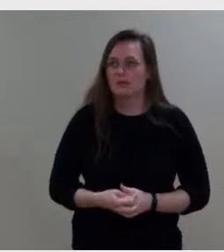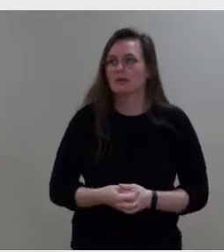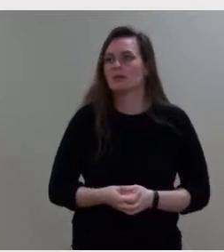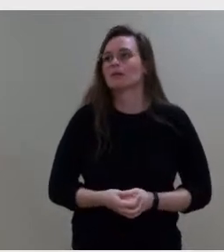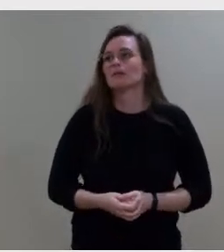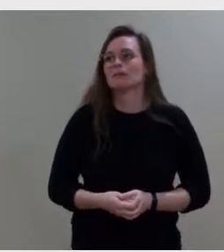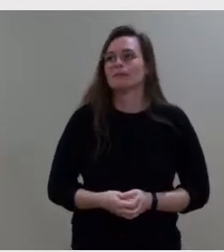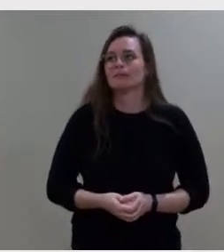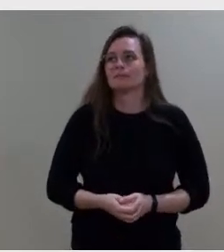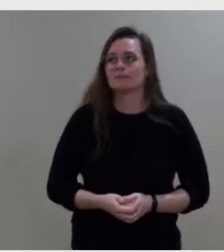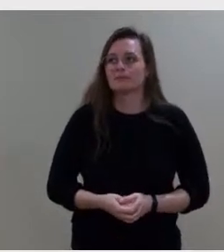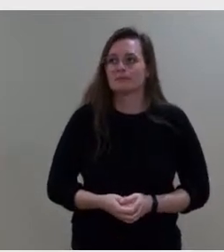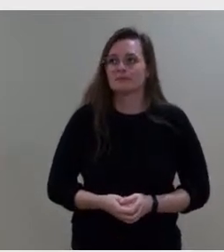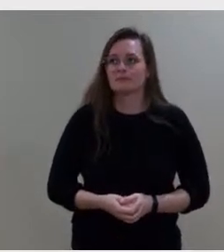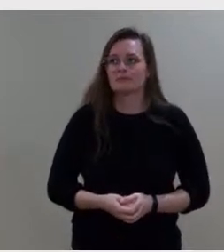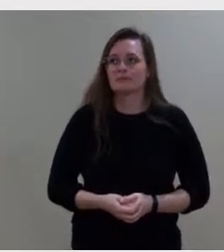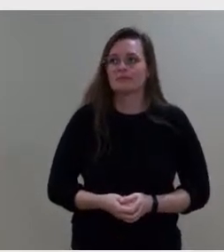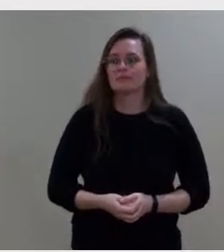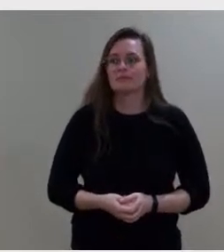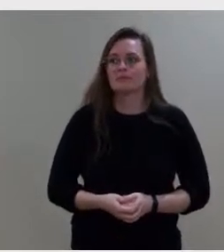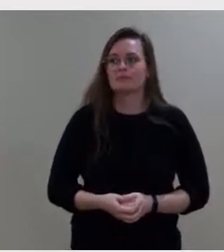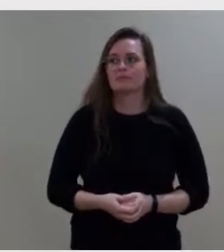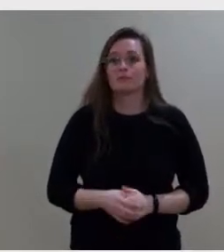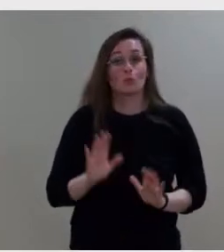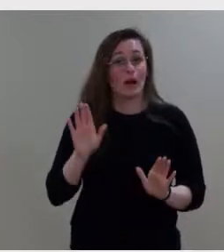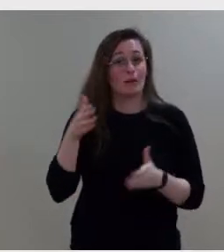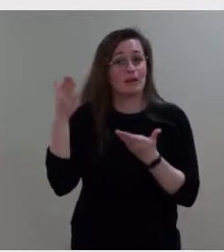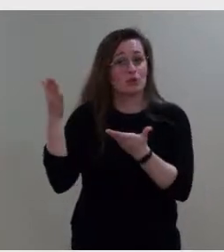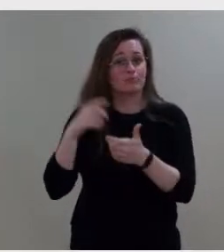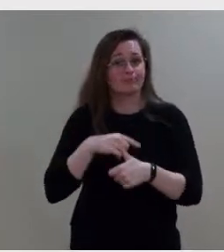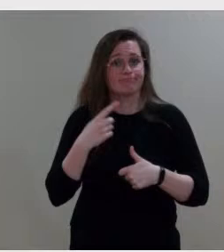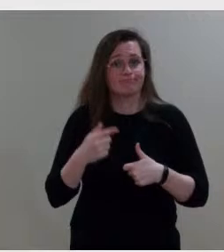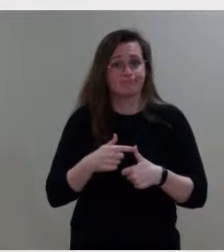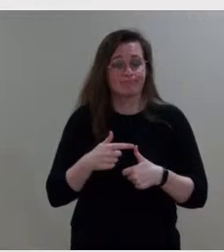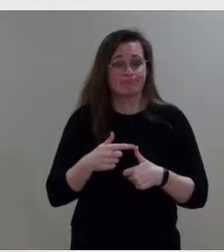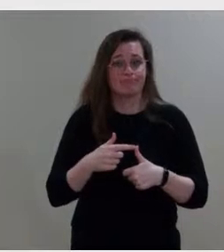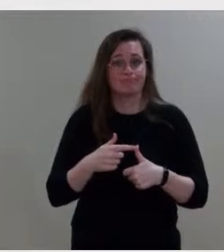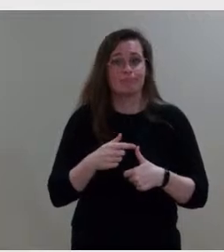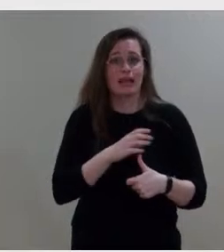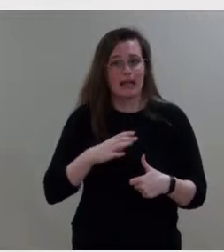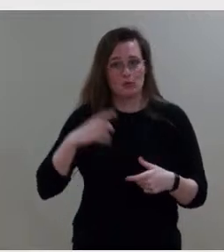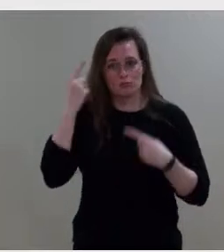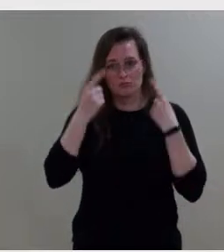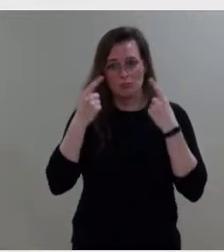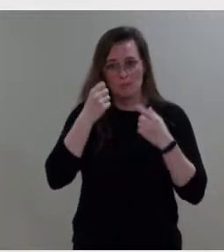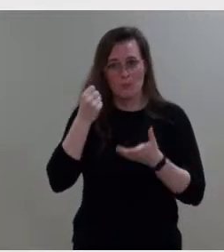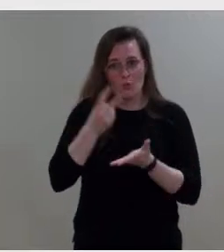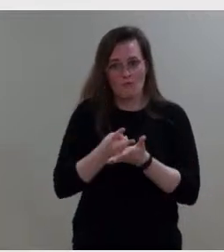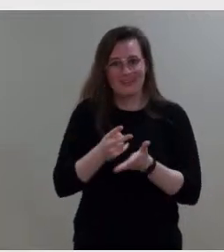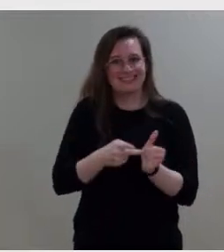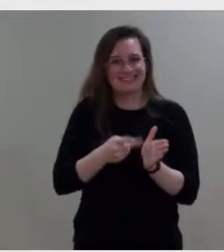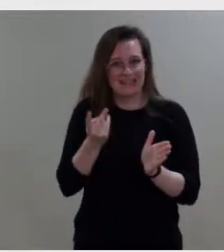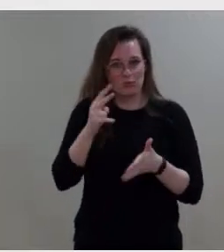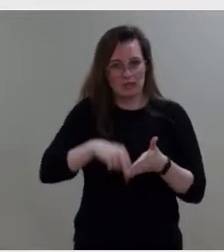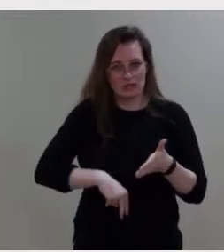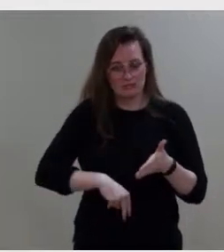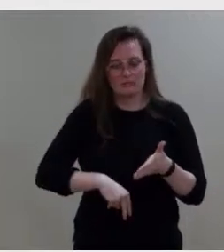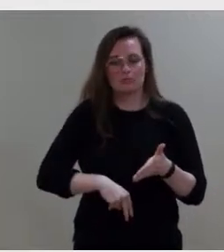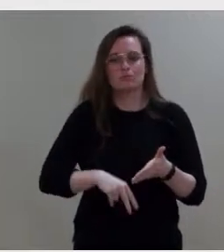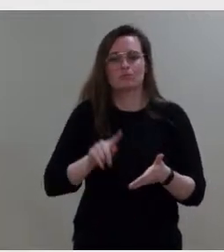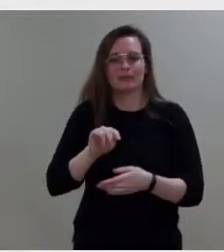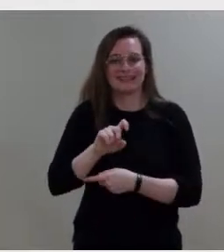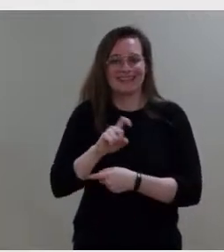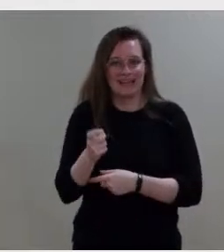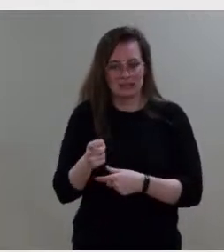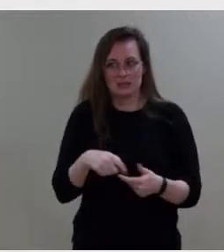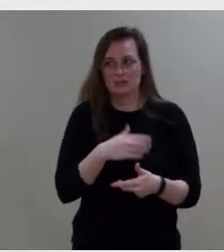So, three recommendations. One would be that council consider approving second reading of the deed-transfer tax. The other two